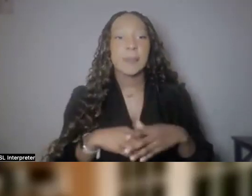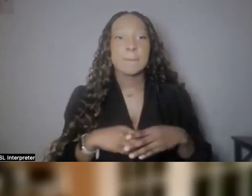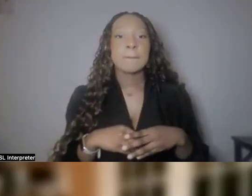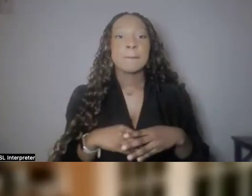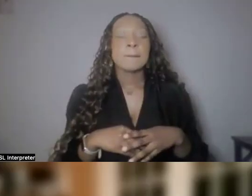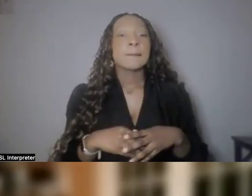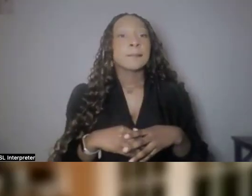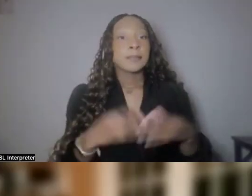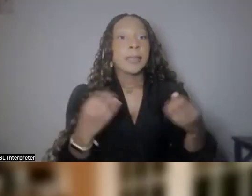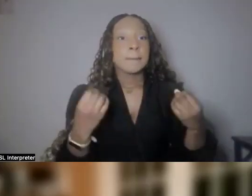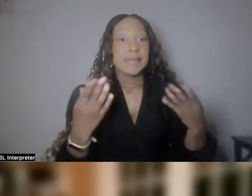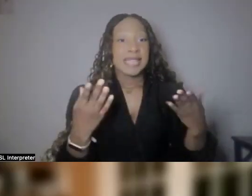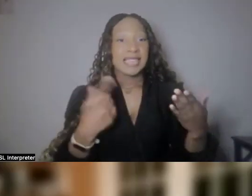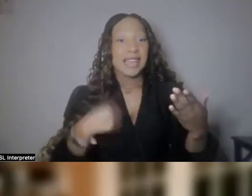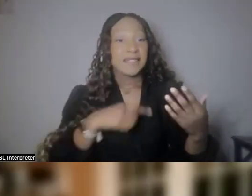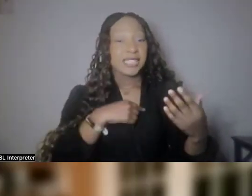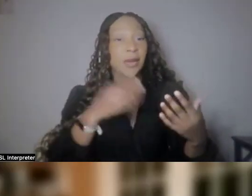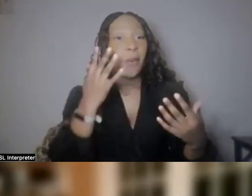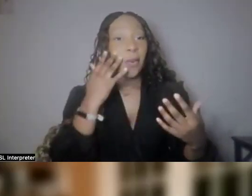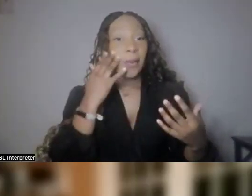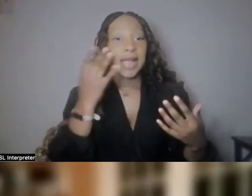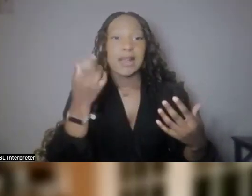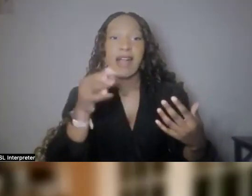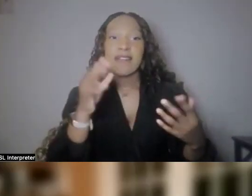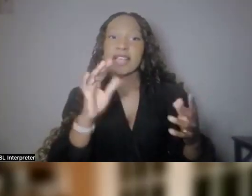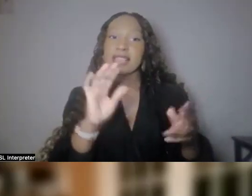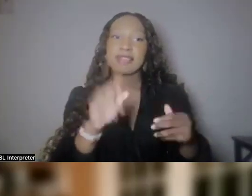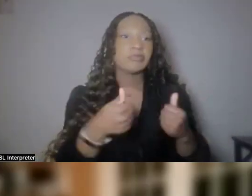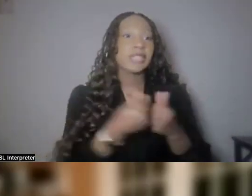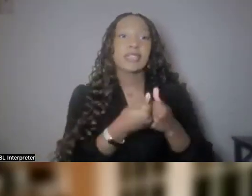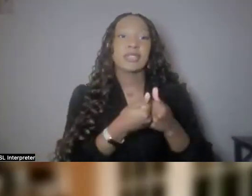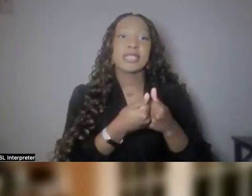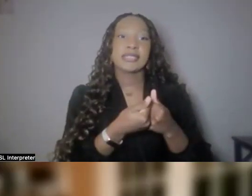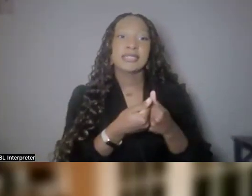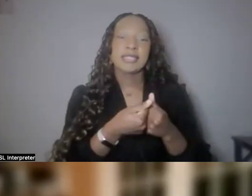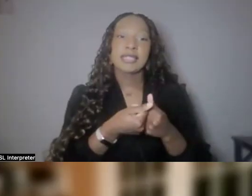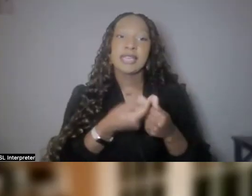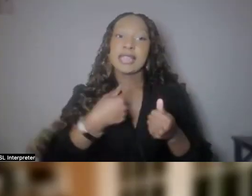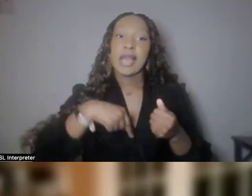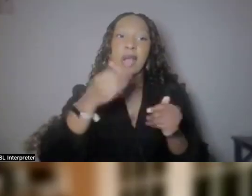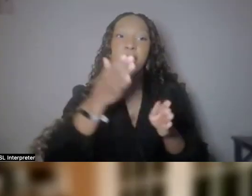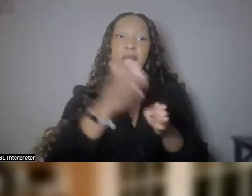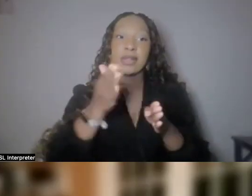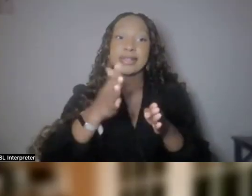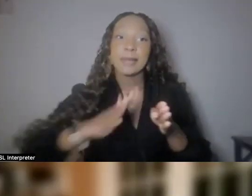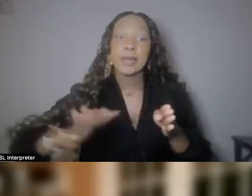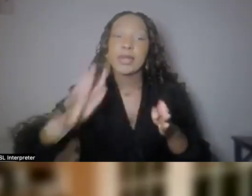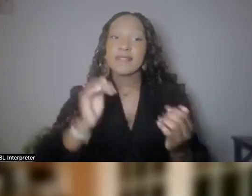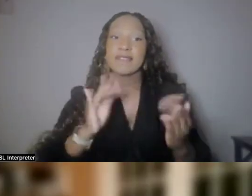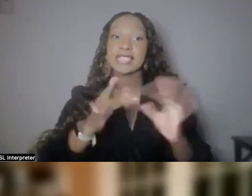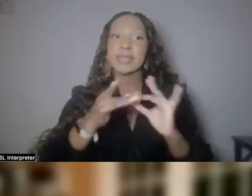Many of us are aware of the challenges that the neighborhood is facing when it comes to substance use disorder. And it